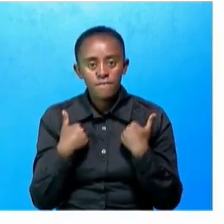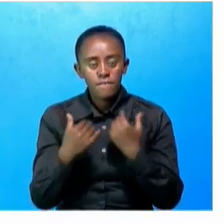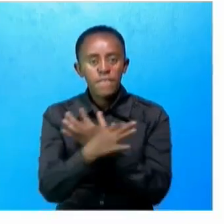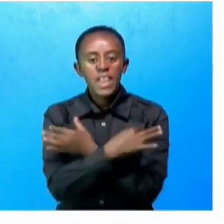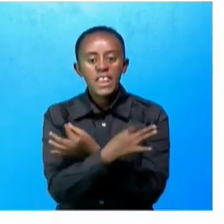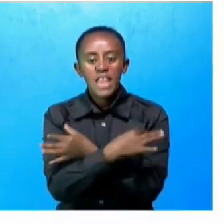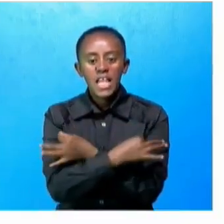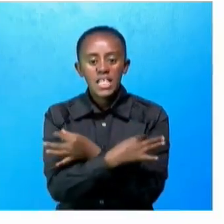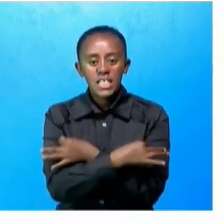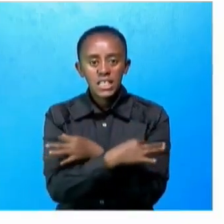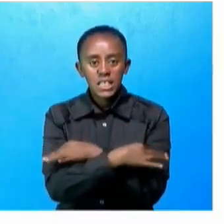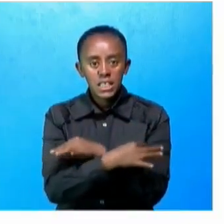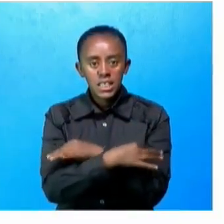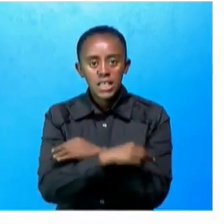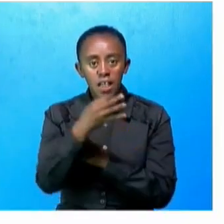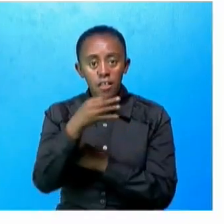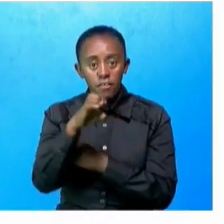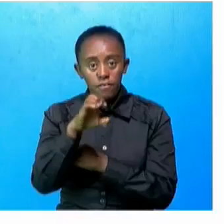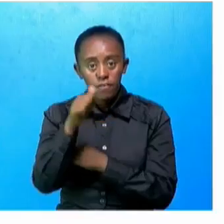feathers,